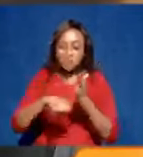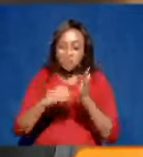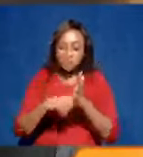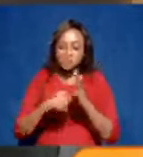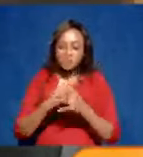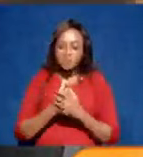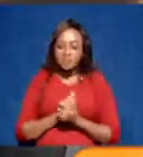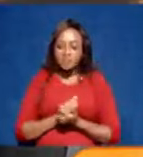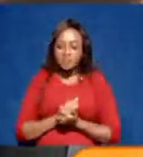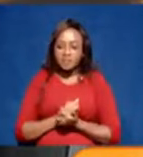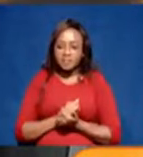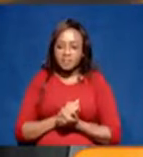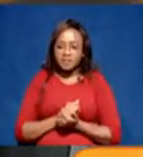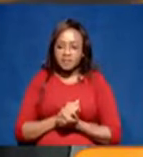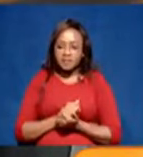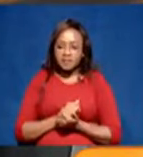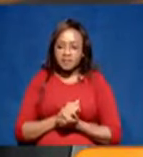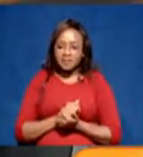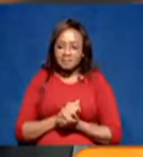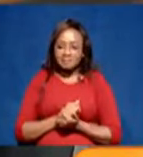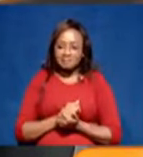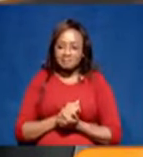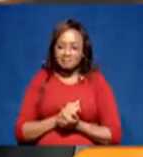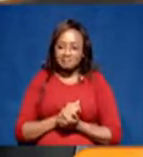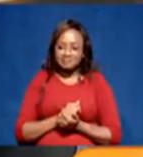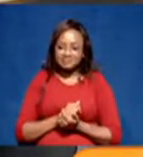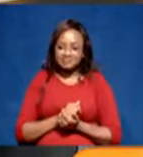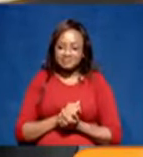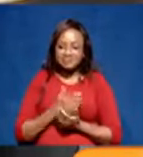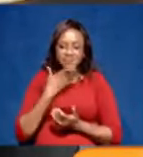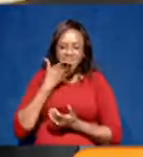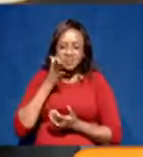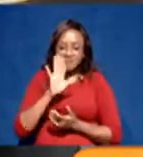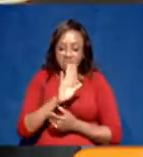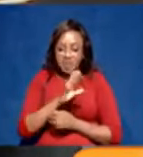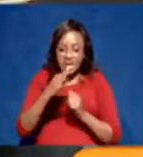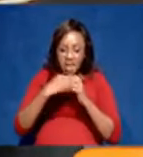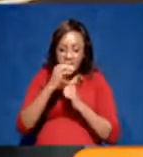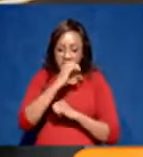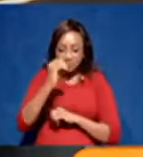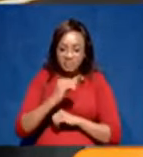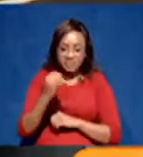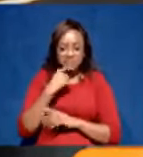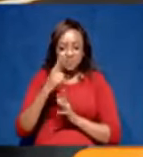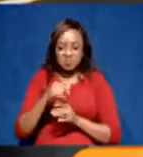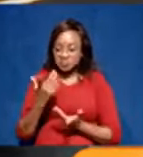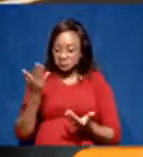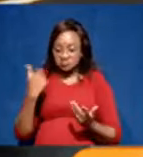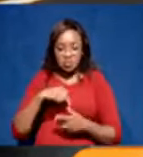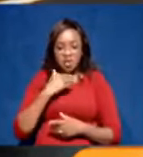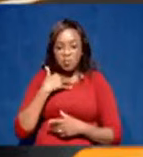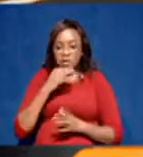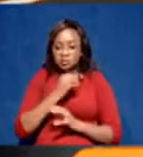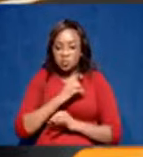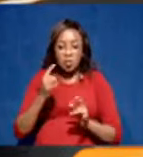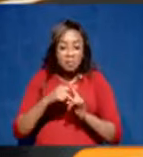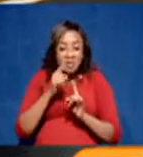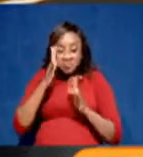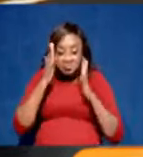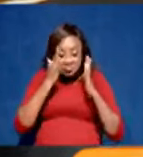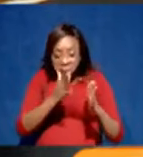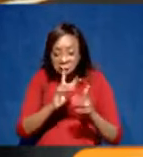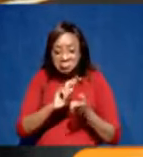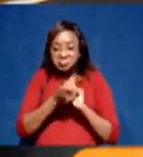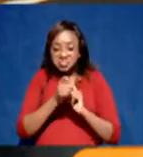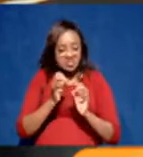today. And the feedback, almost 90% was saying, we don't want it. But then that didn't matter when it